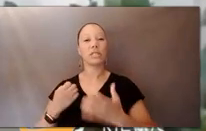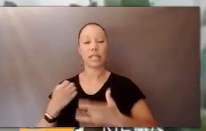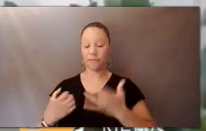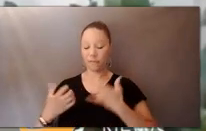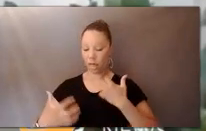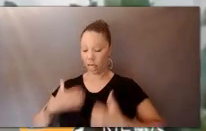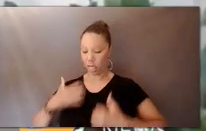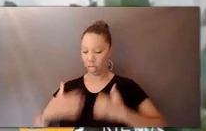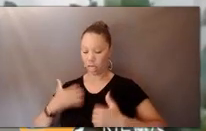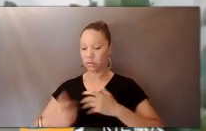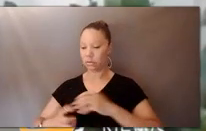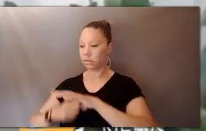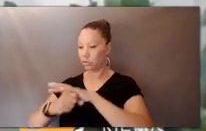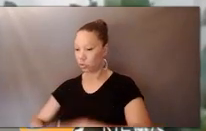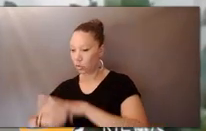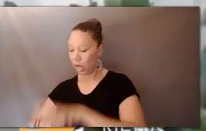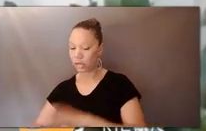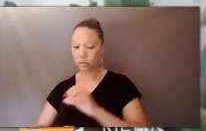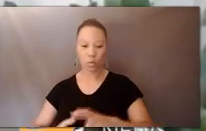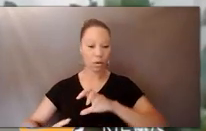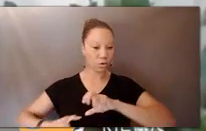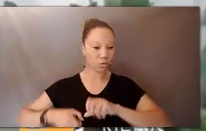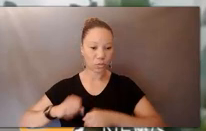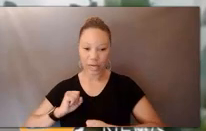that stress or grief,